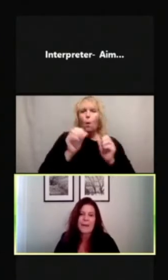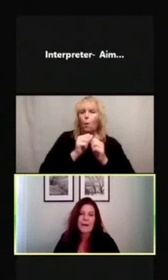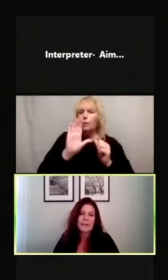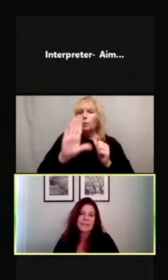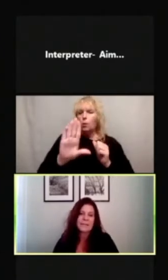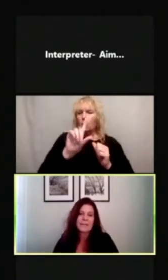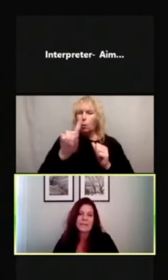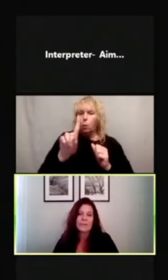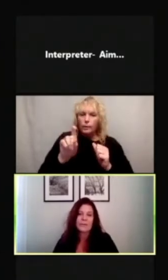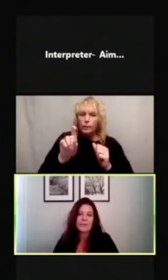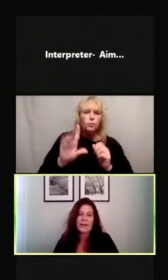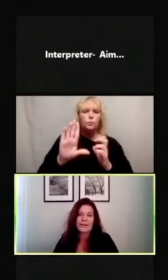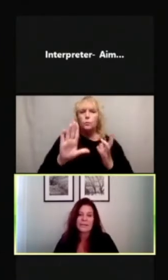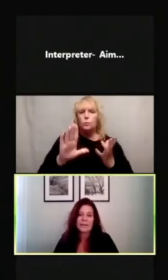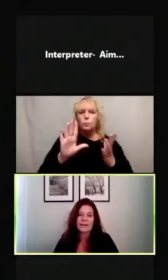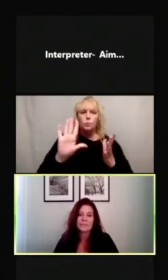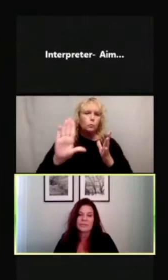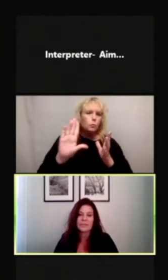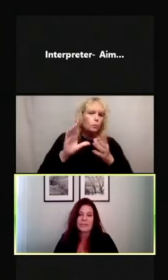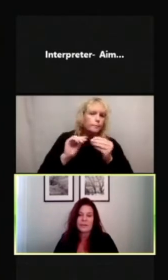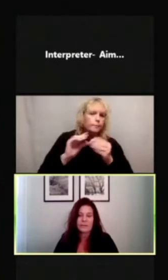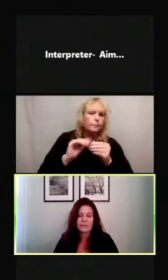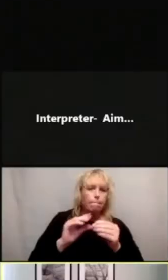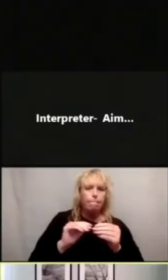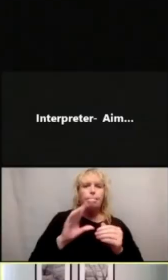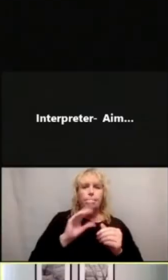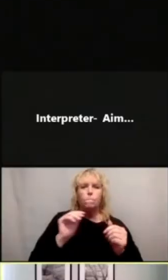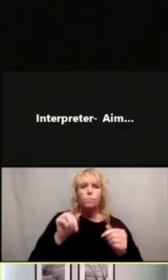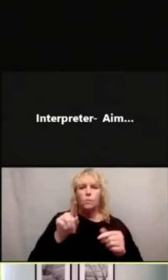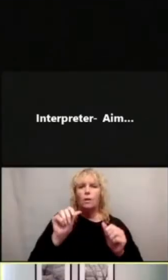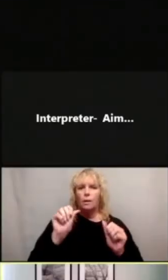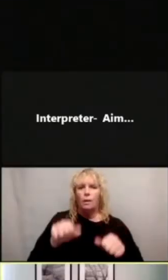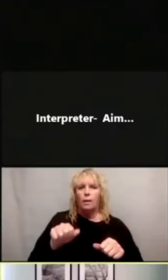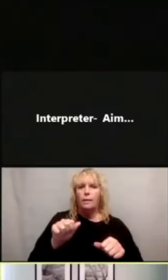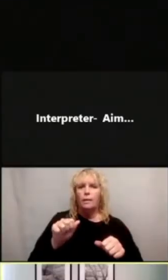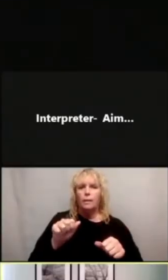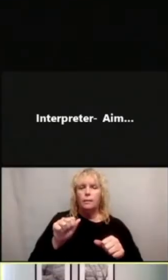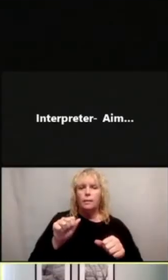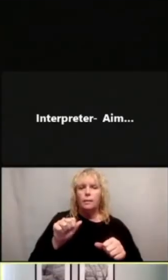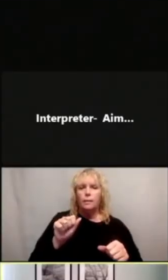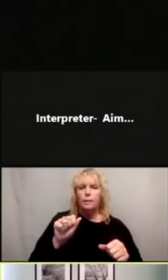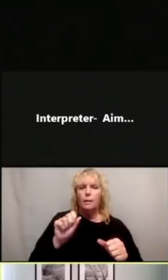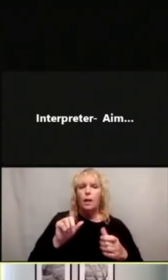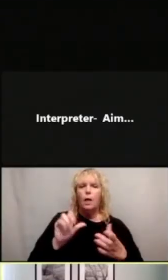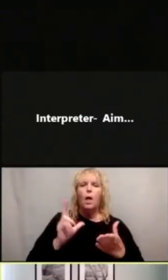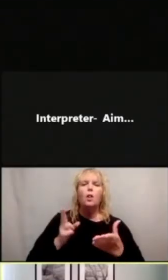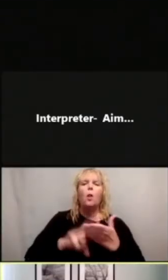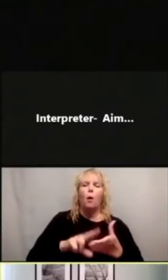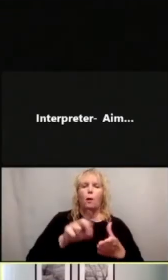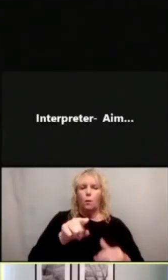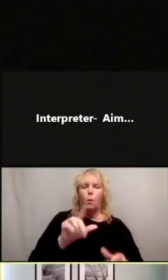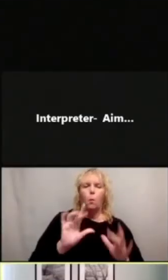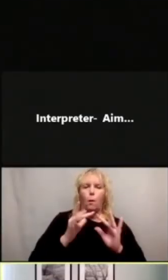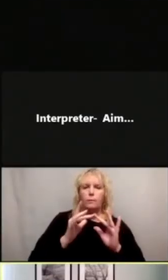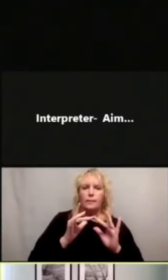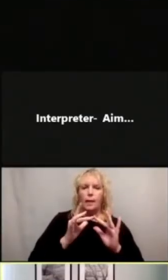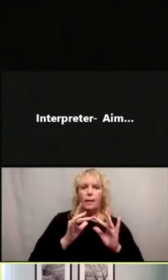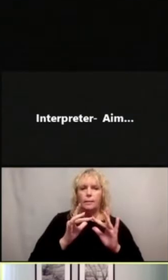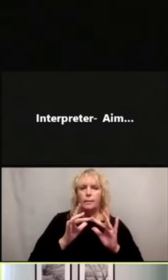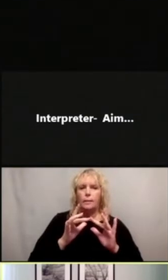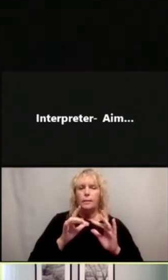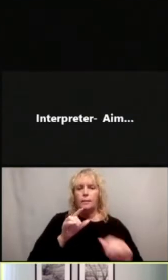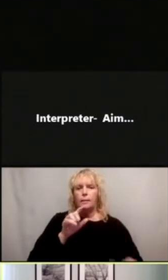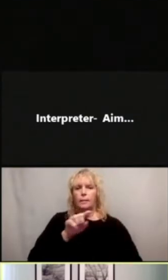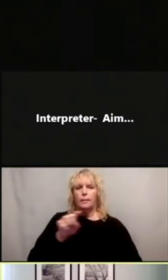about. Also here, you can just click on, or you can log on this website with that address down